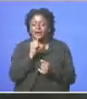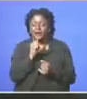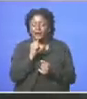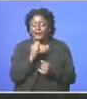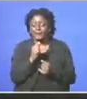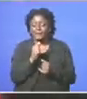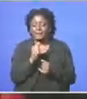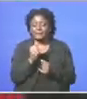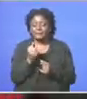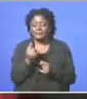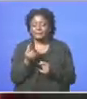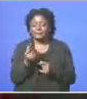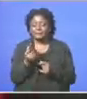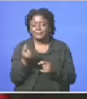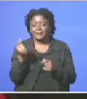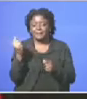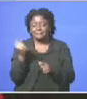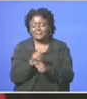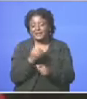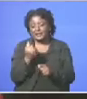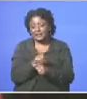I'm beating bark. Cascarilla bark.